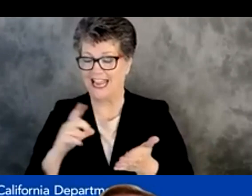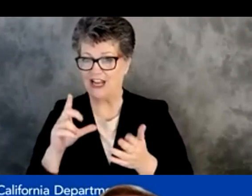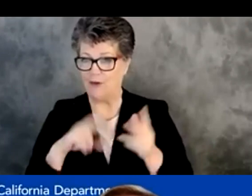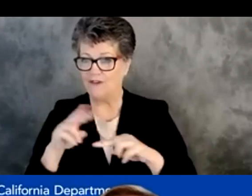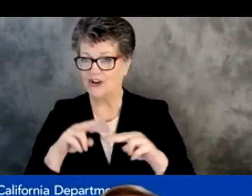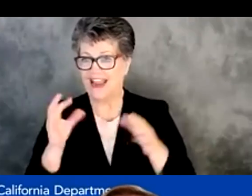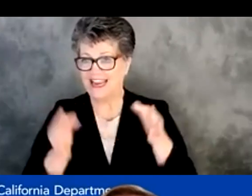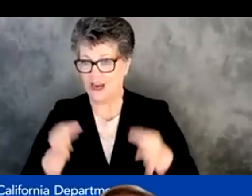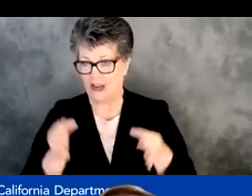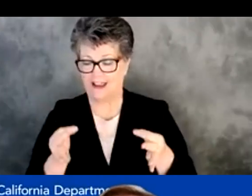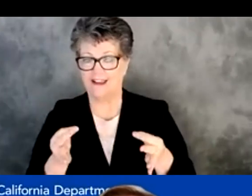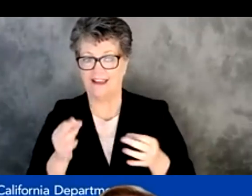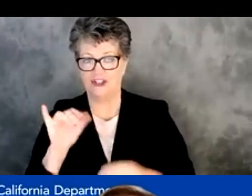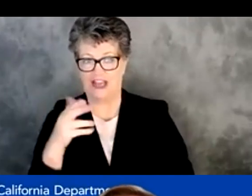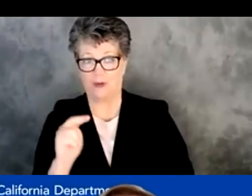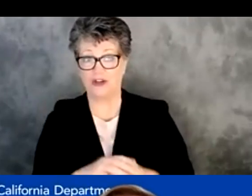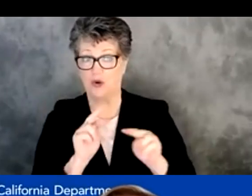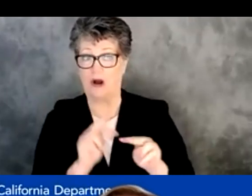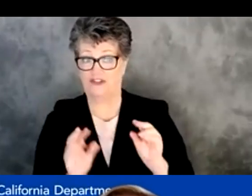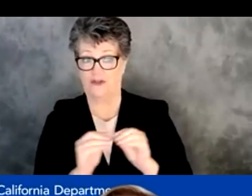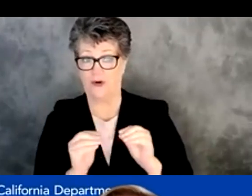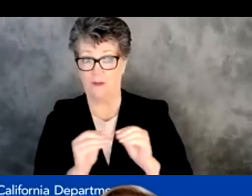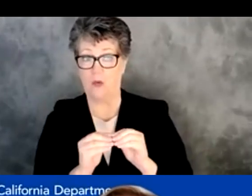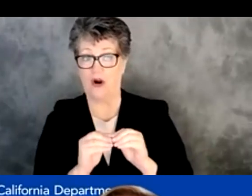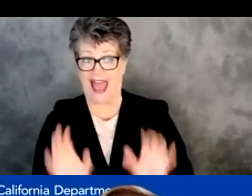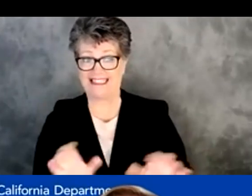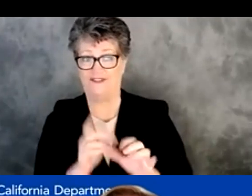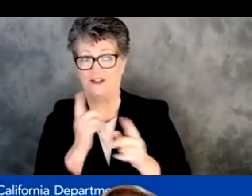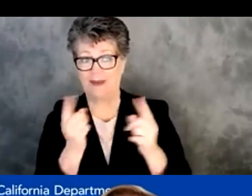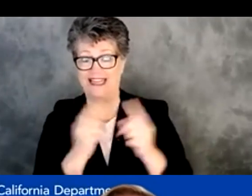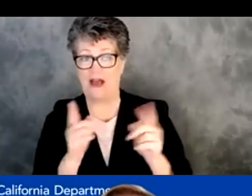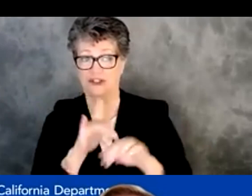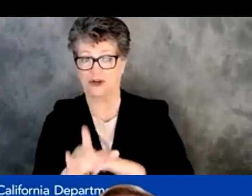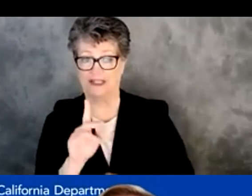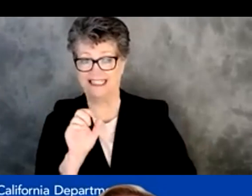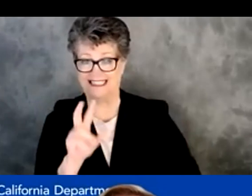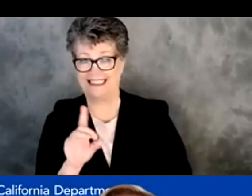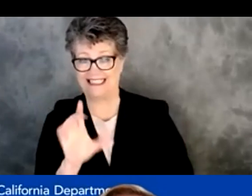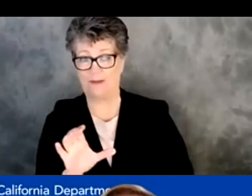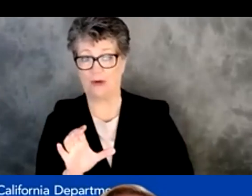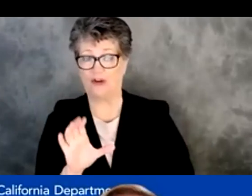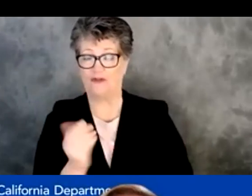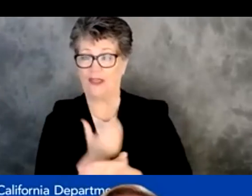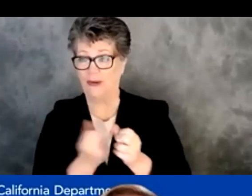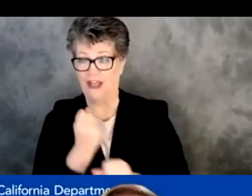hearing in January. So watch for more activities to be announced in early December to take us into the new